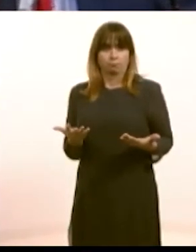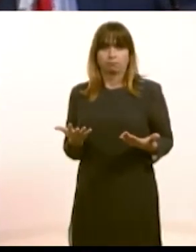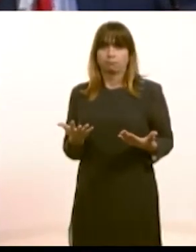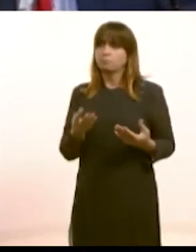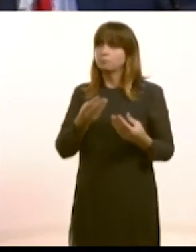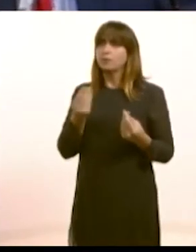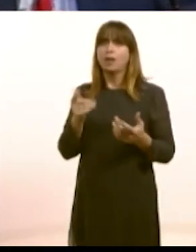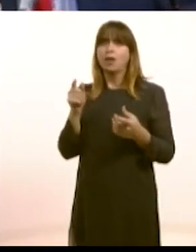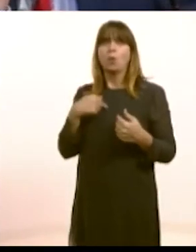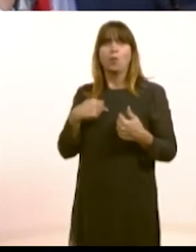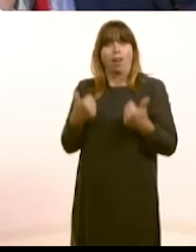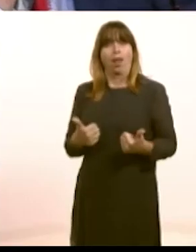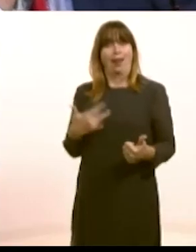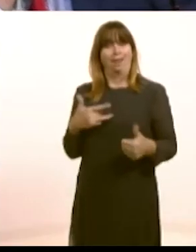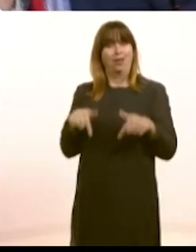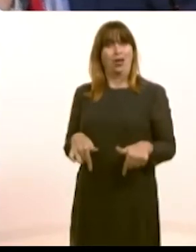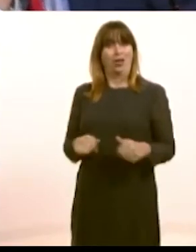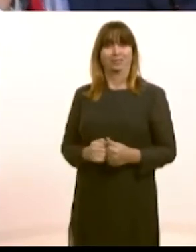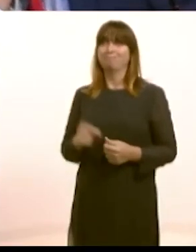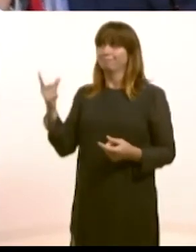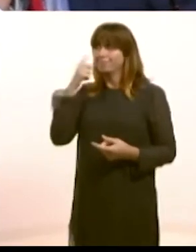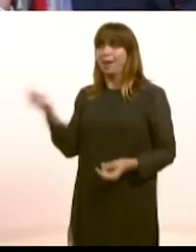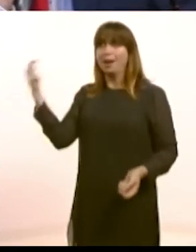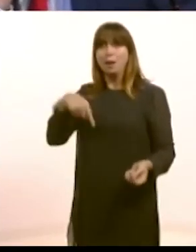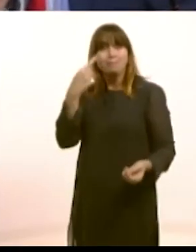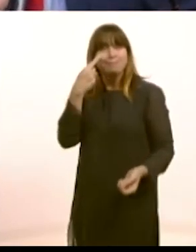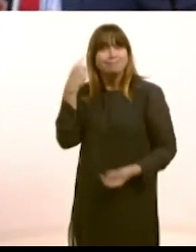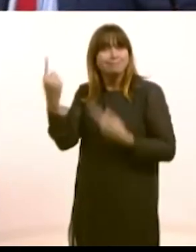enjoy what we have to offer. Yeah. Hannah Blythin.